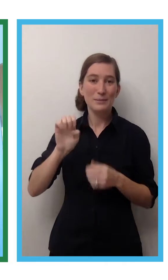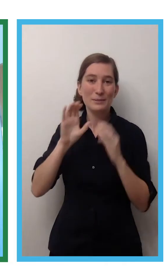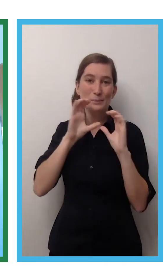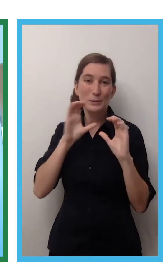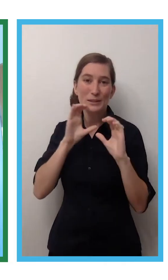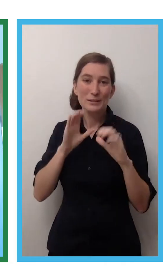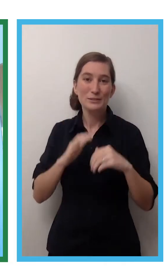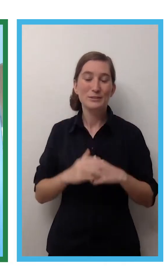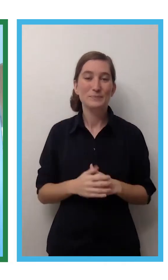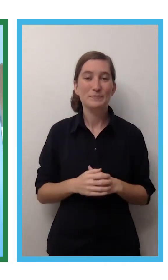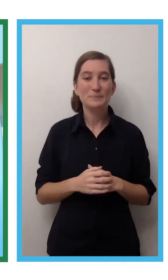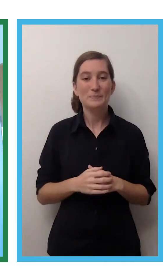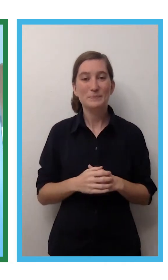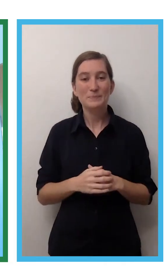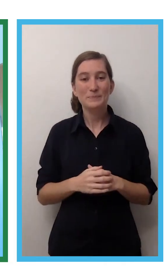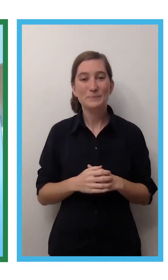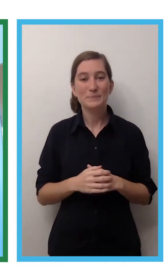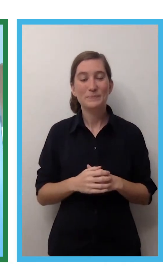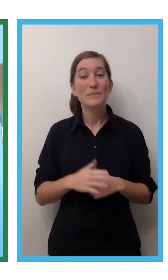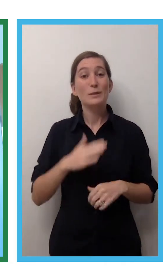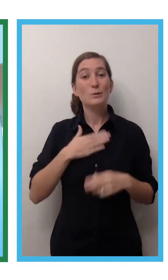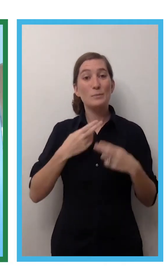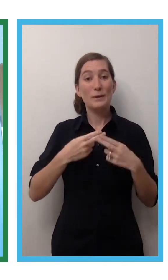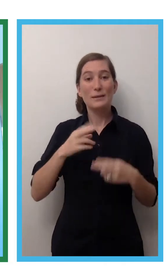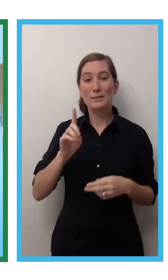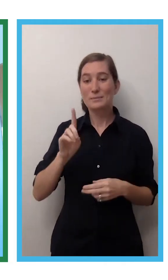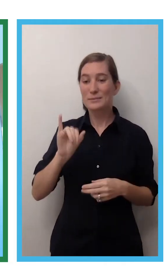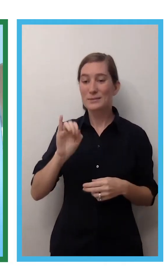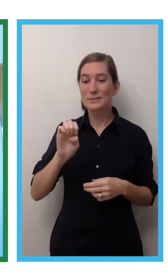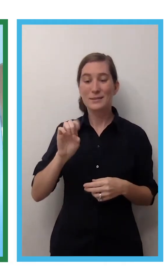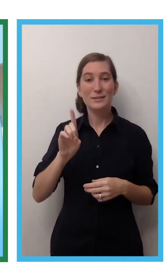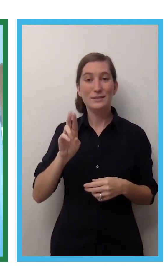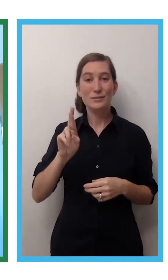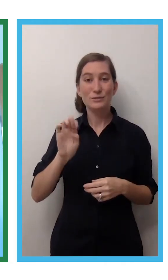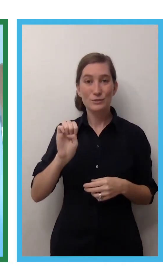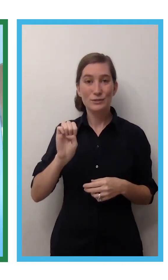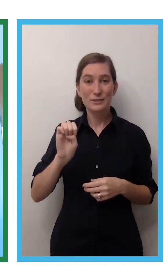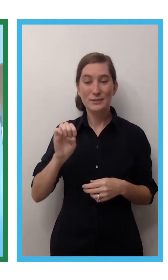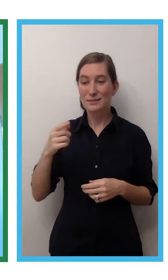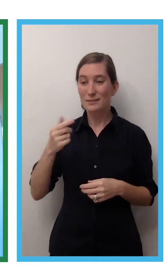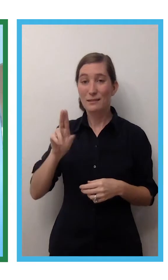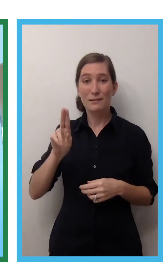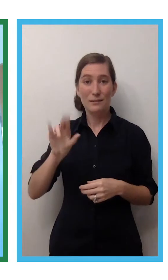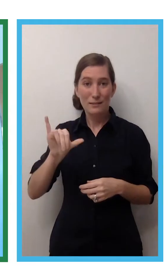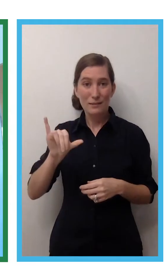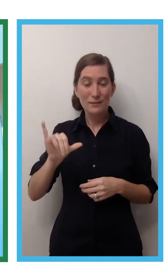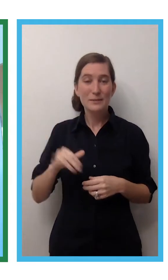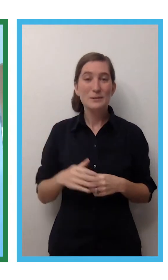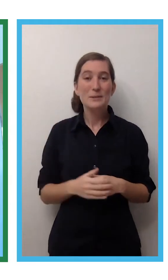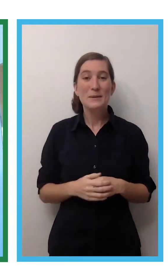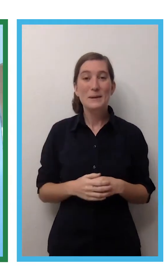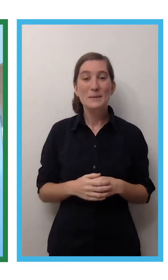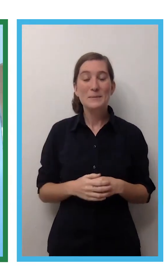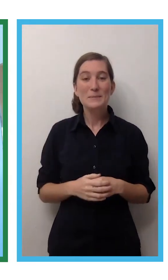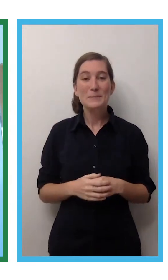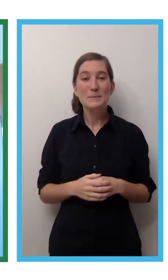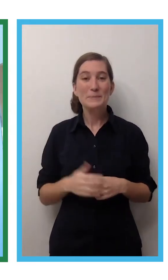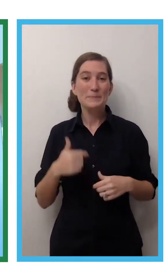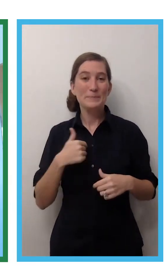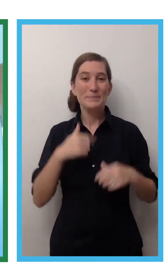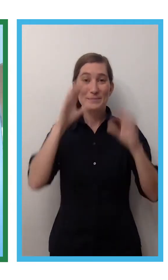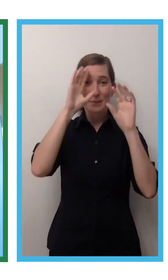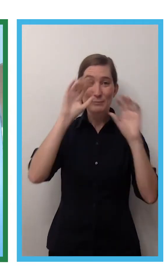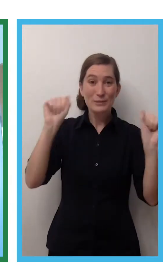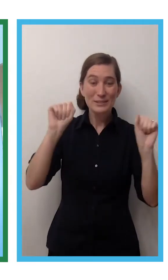IWSCC. So my name is Deidre Guy, if you don't already know me, and probably many of you don't, and I am the president